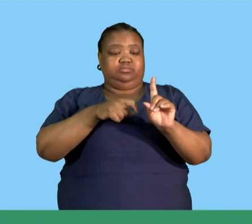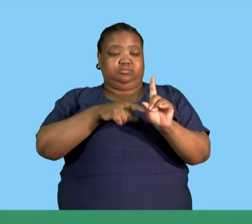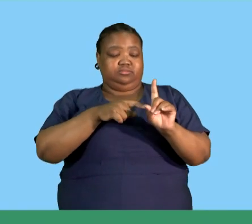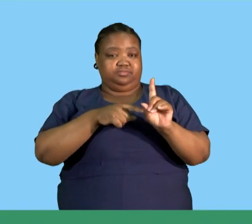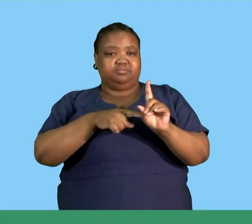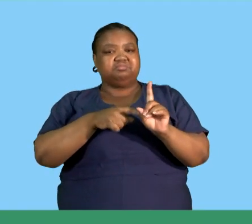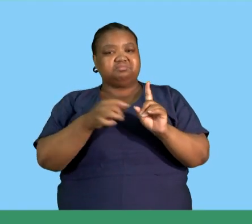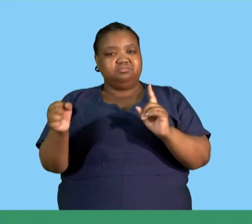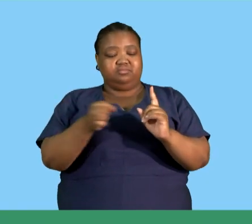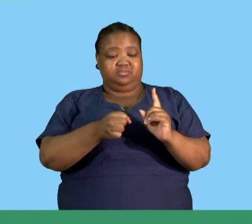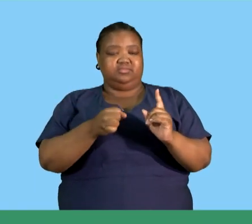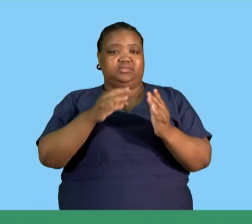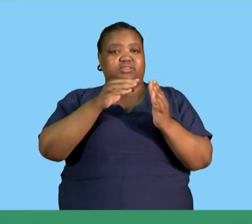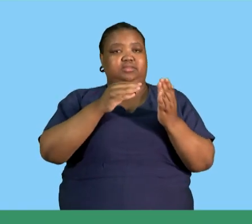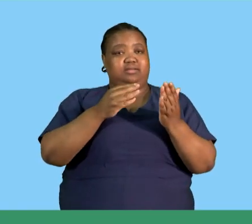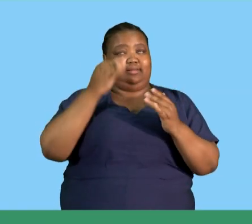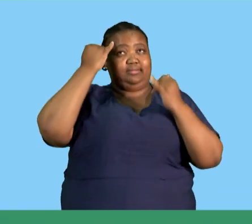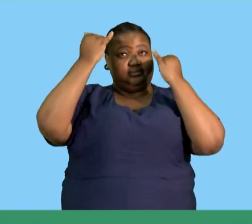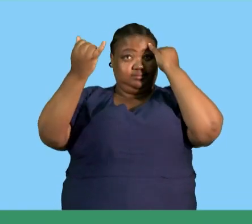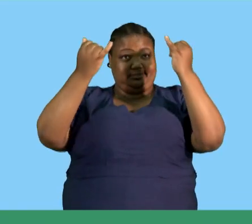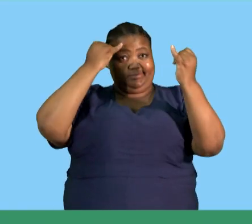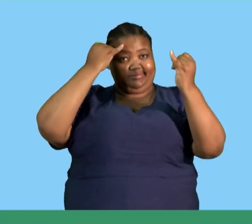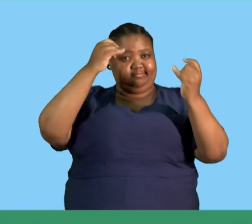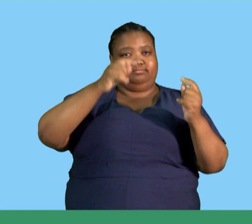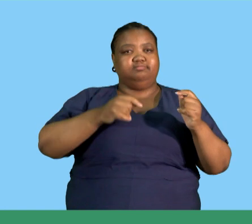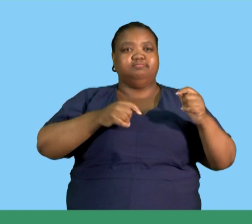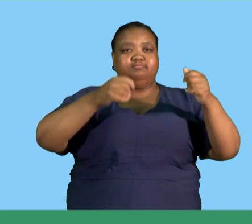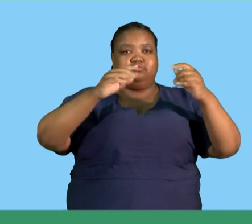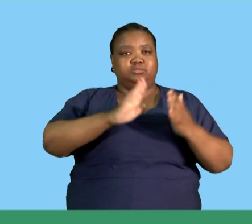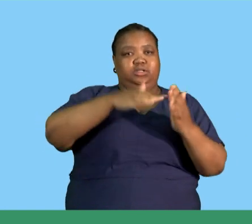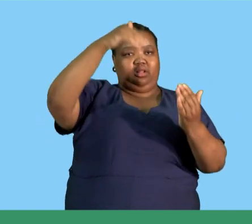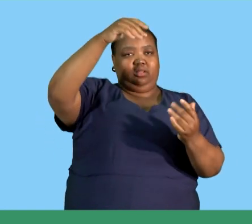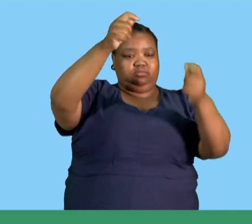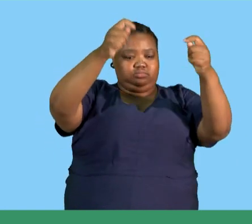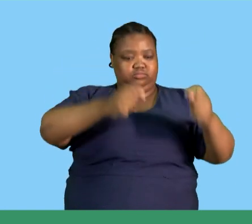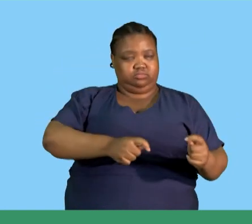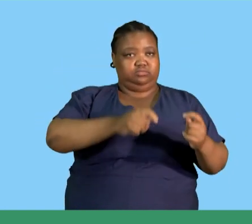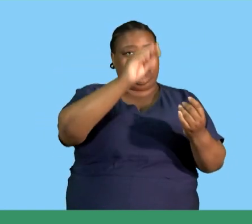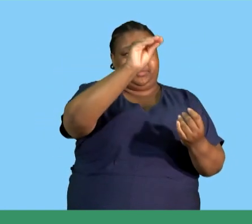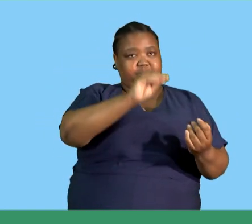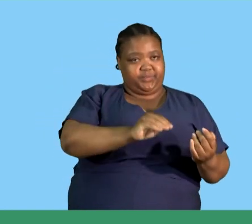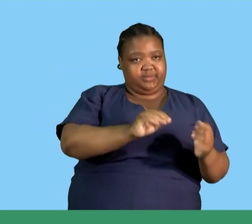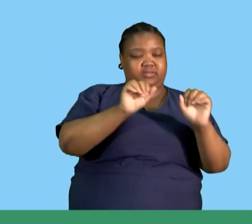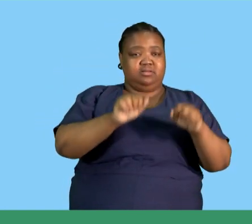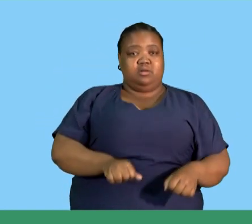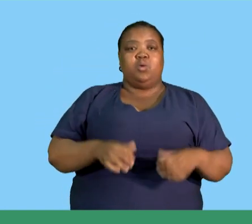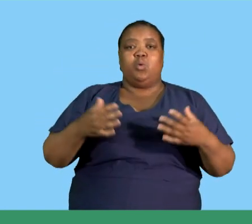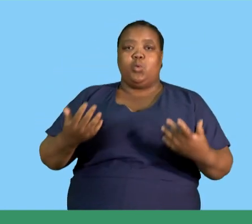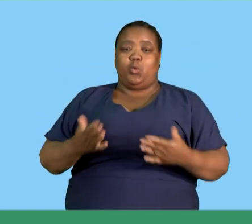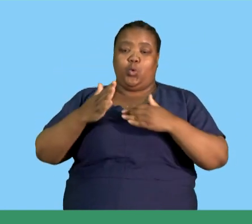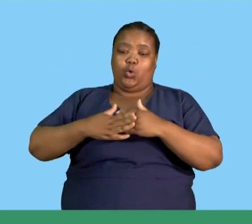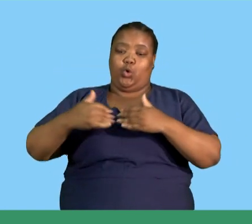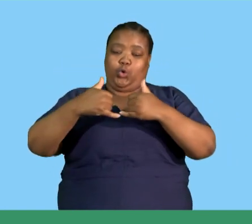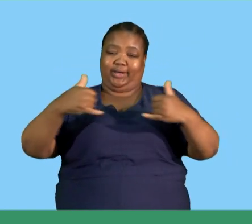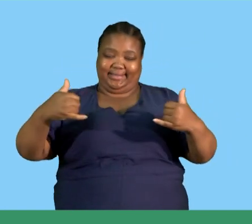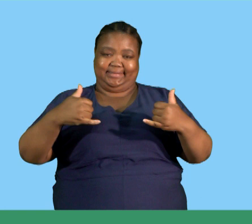one employee to write the ideas or solutions on a large sheet of paper or capture the solutions electronically for